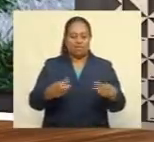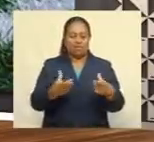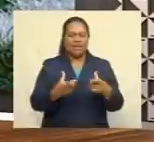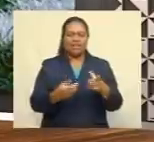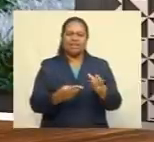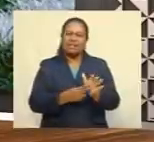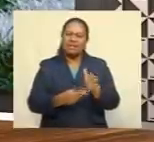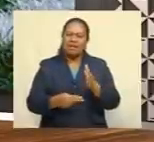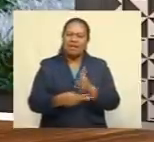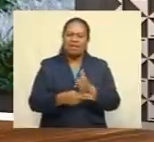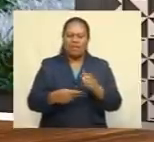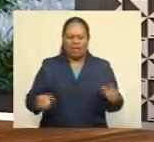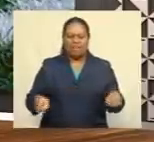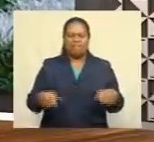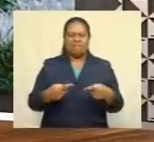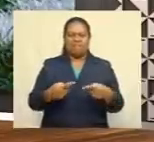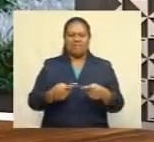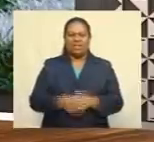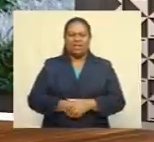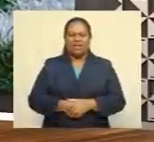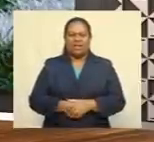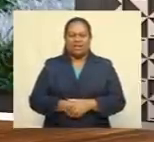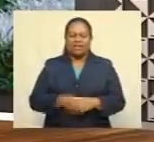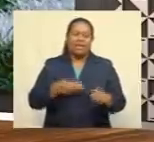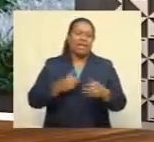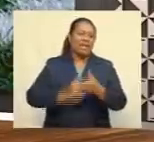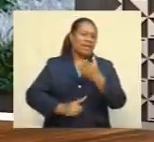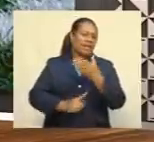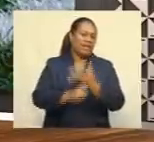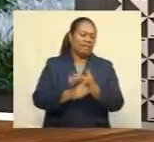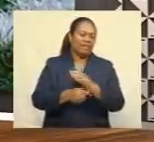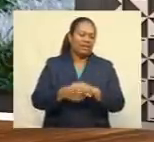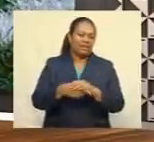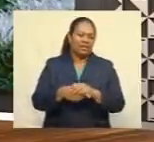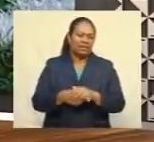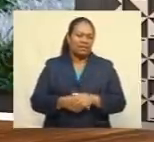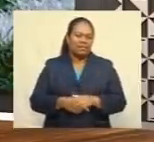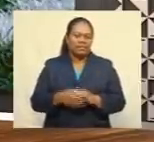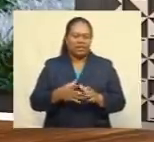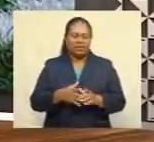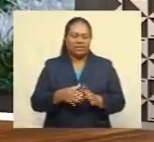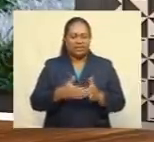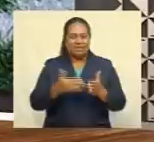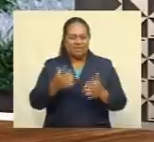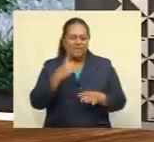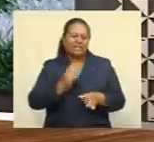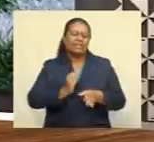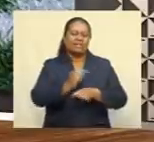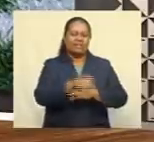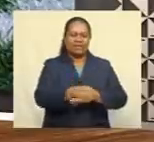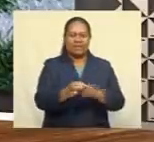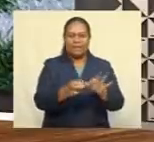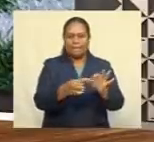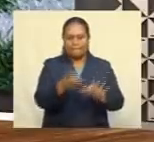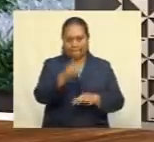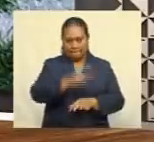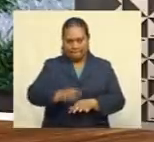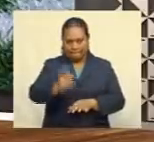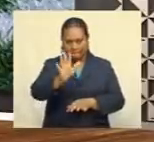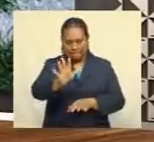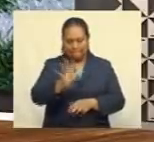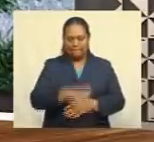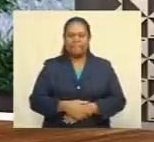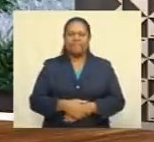team is facing in their bid to remain in the Digital Premier League. The side was on a high after defeating Ba in round 5 and had to